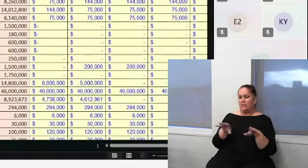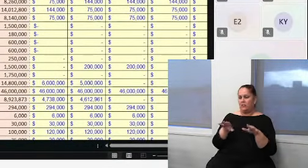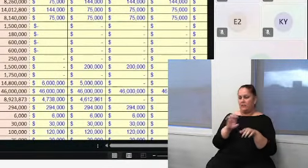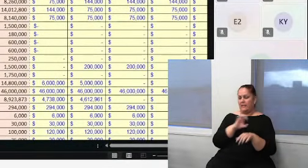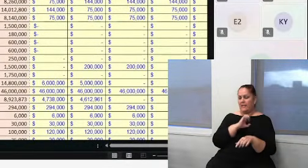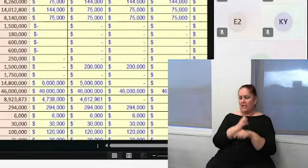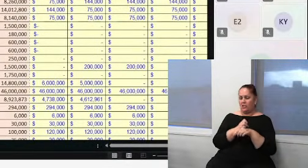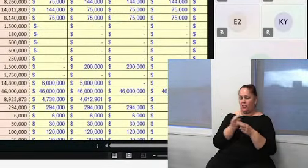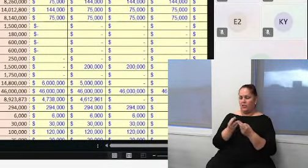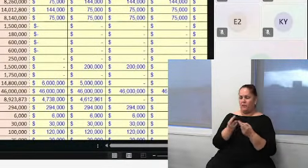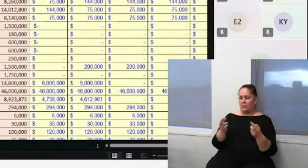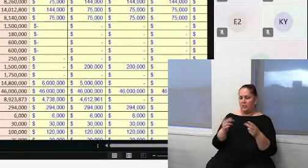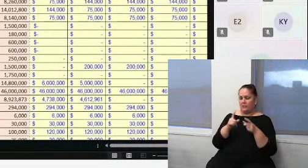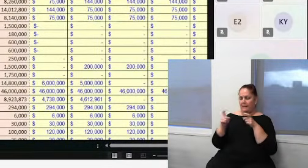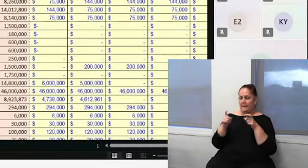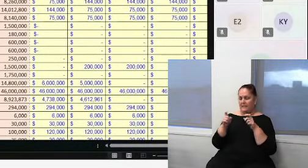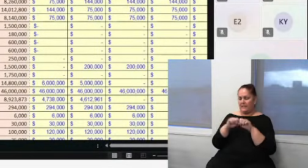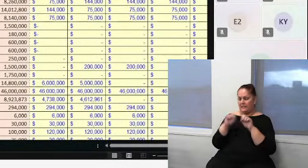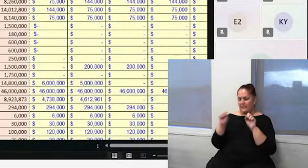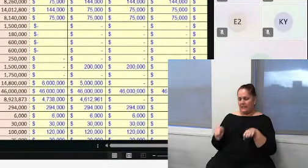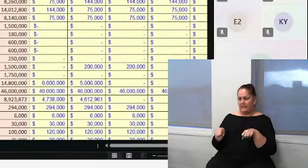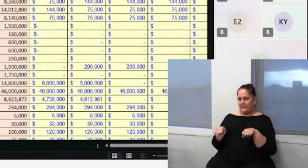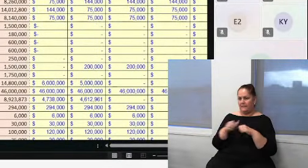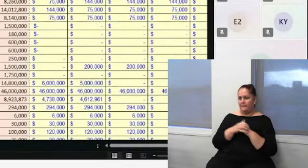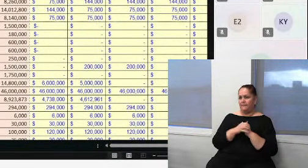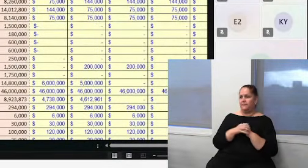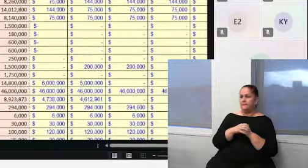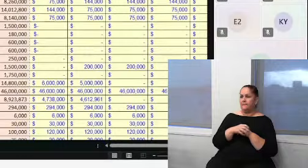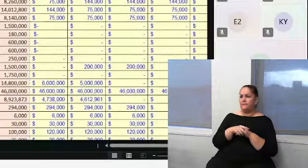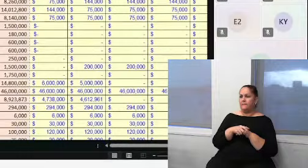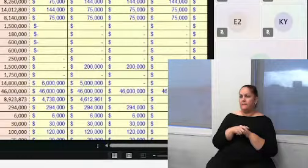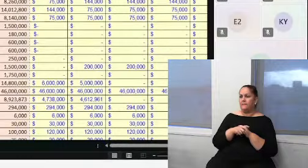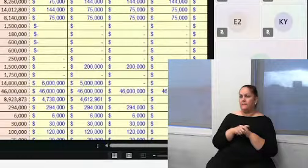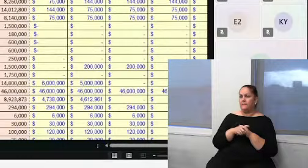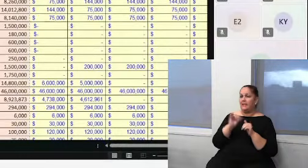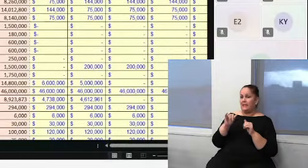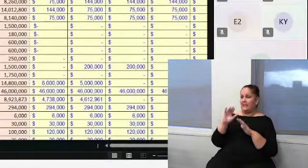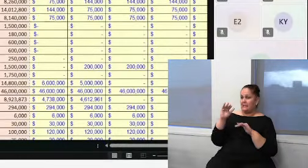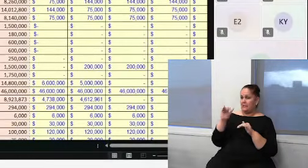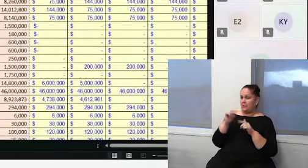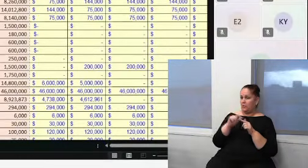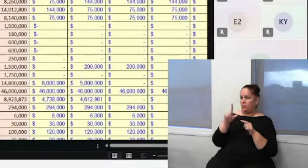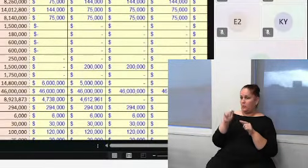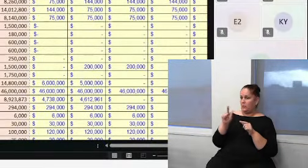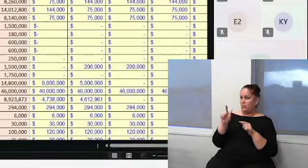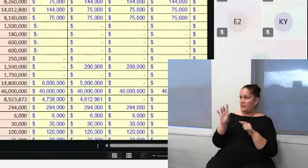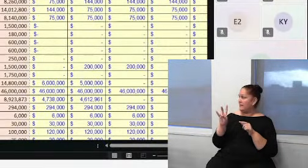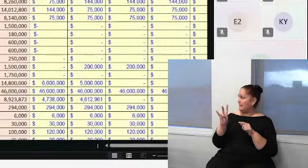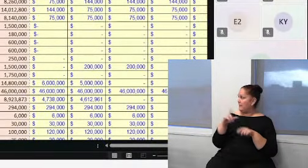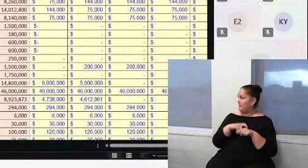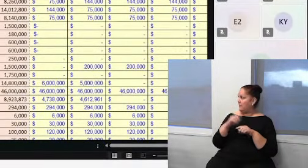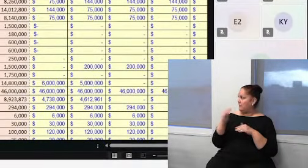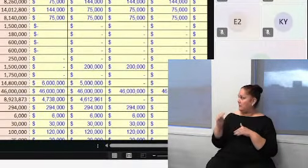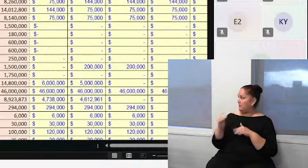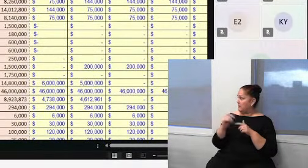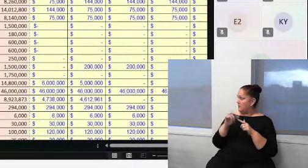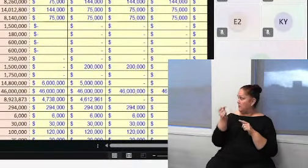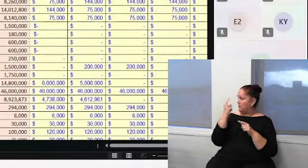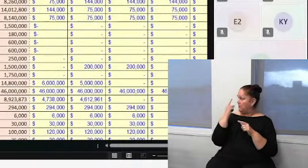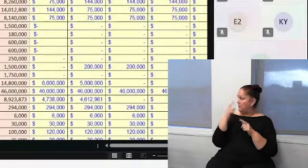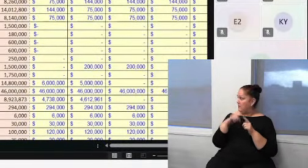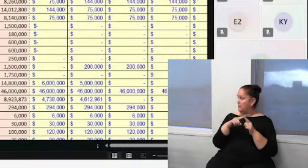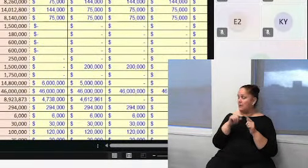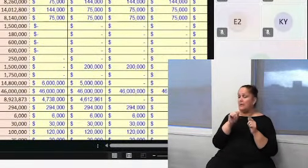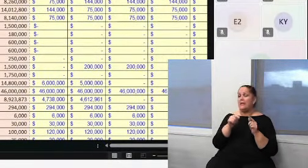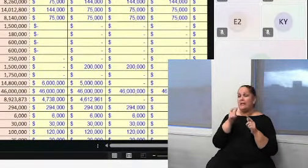DERMS, Distributed Energy Resources Management Systems. And that is expected in the 2027 timeframe.